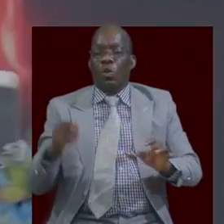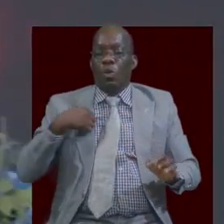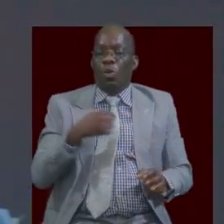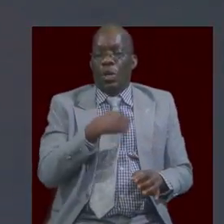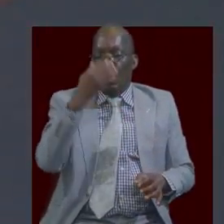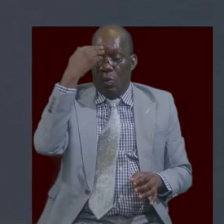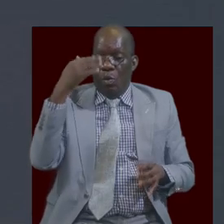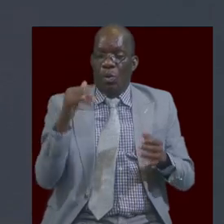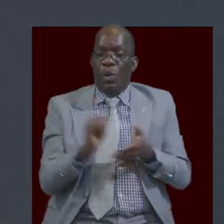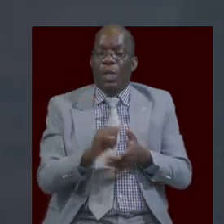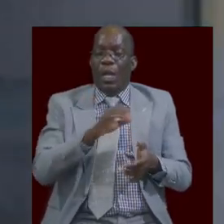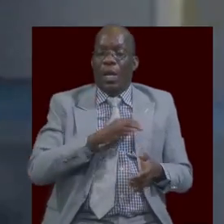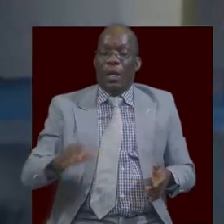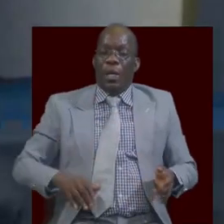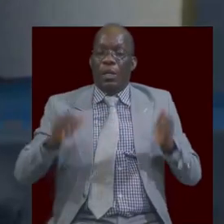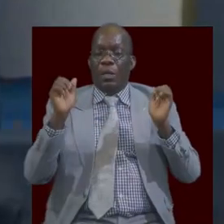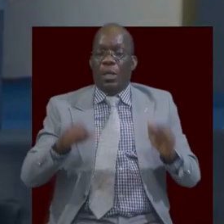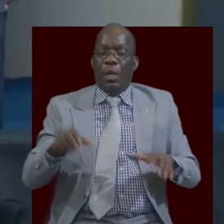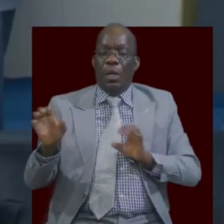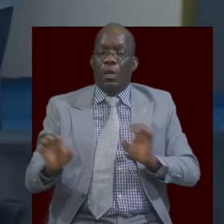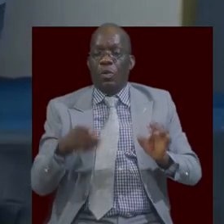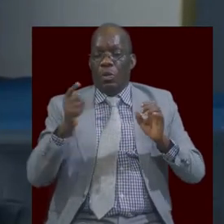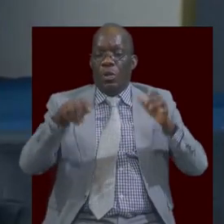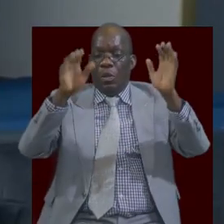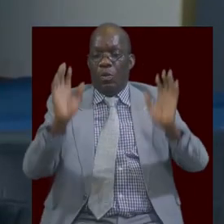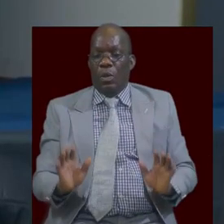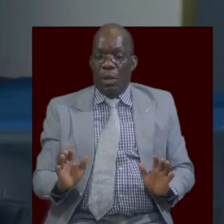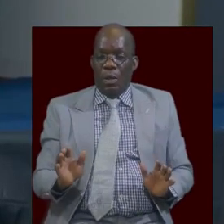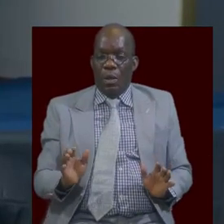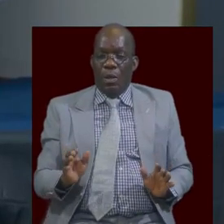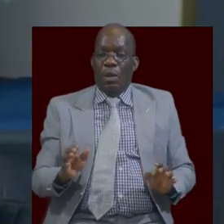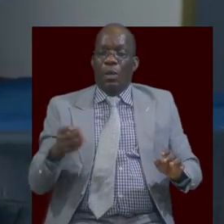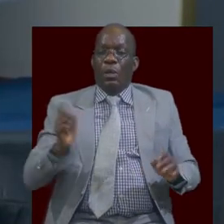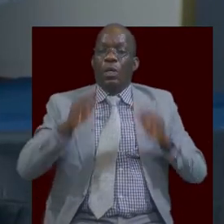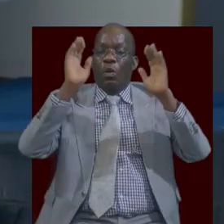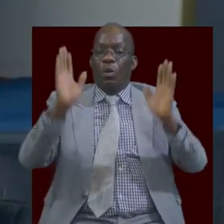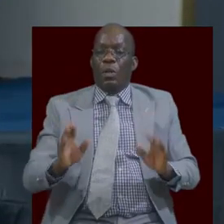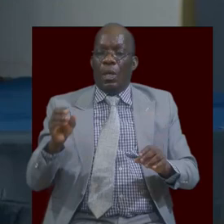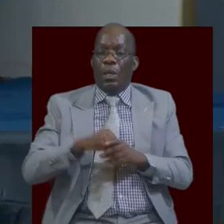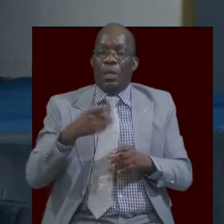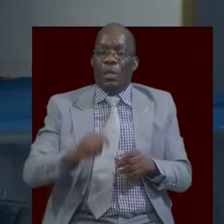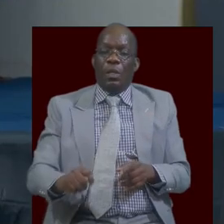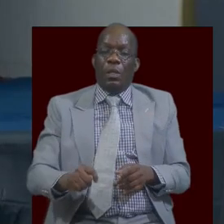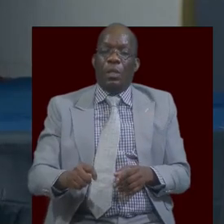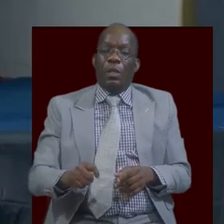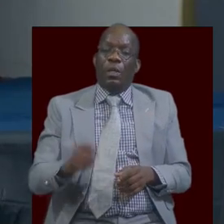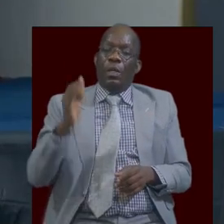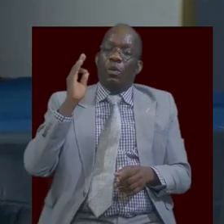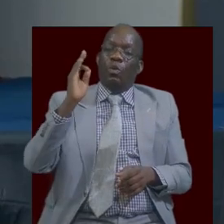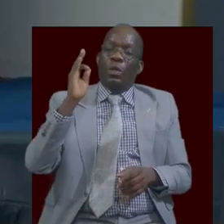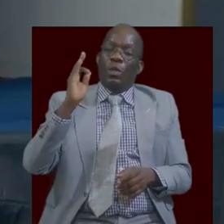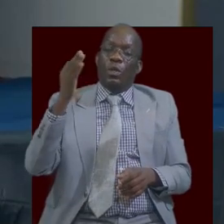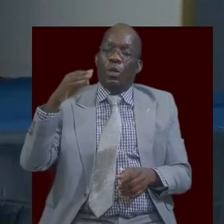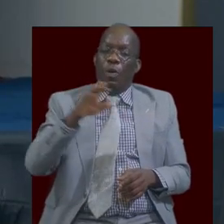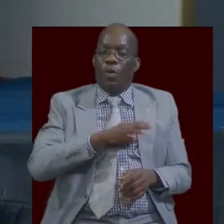could do the exploits in the ministry of Christ happened?